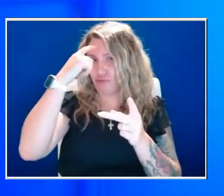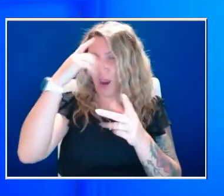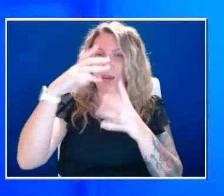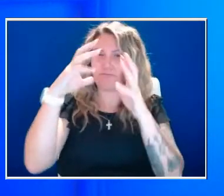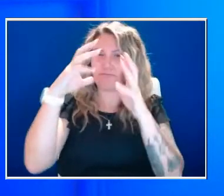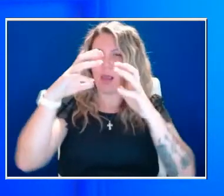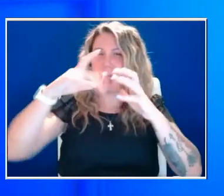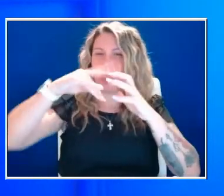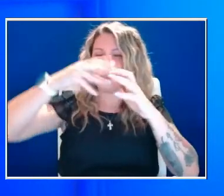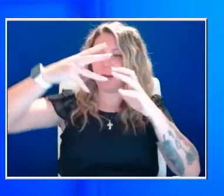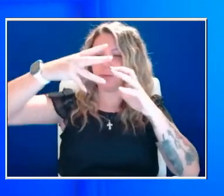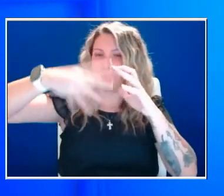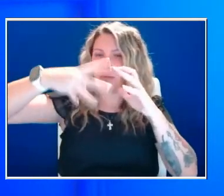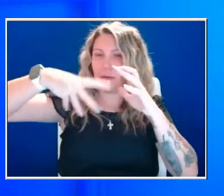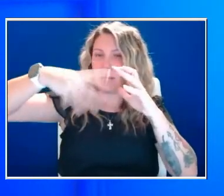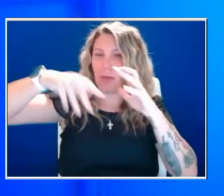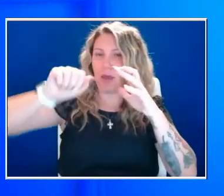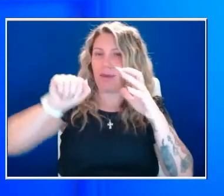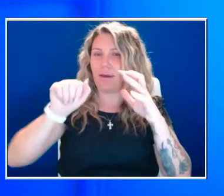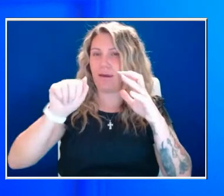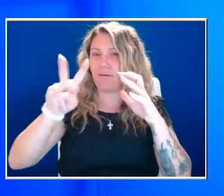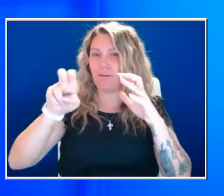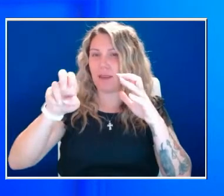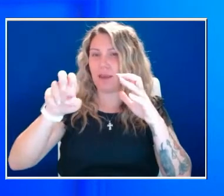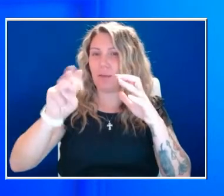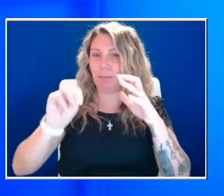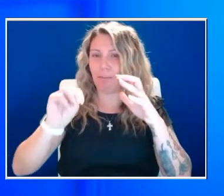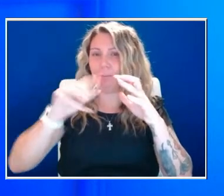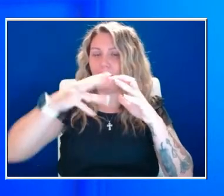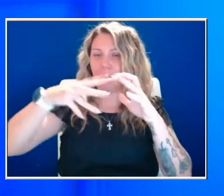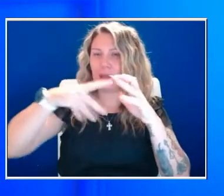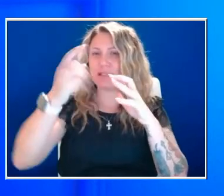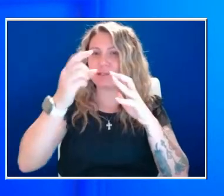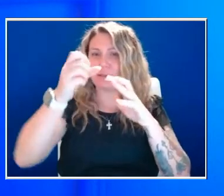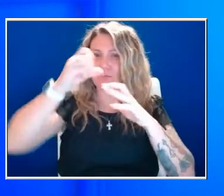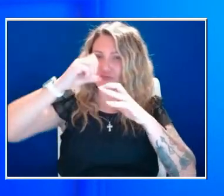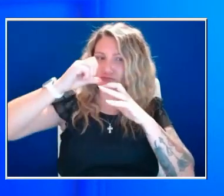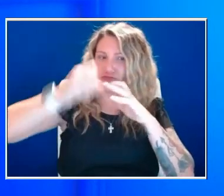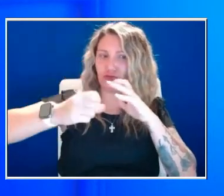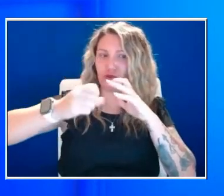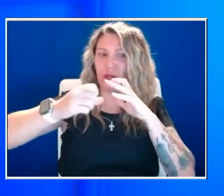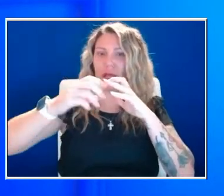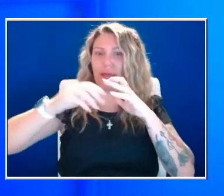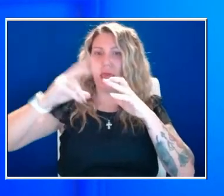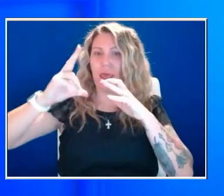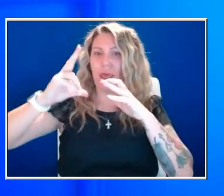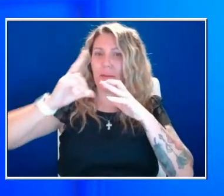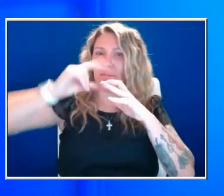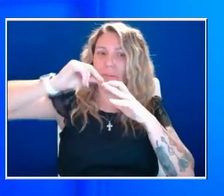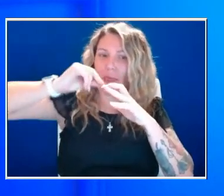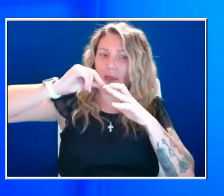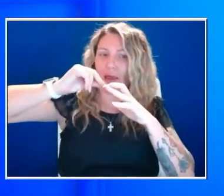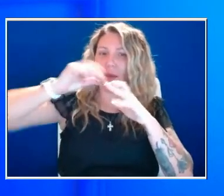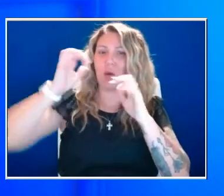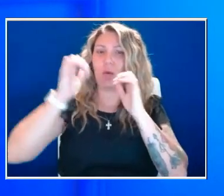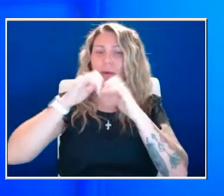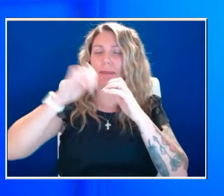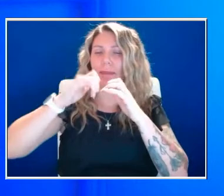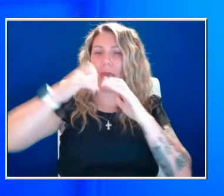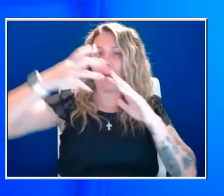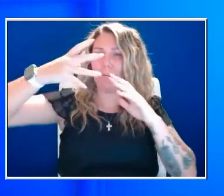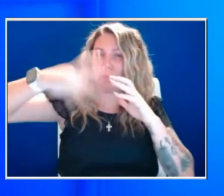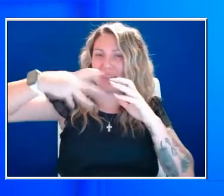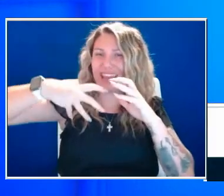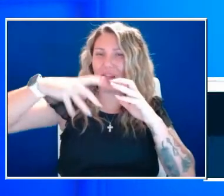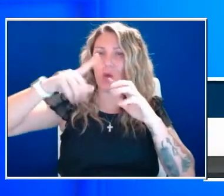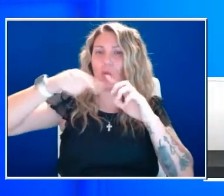AVM. And somebody had done an operation in the past and put a clip on the bleeding spot on the aneurysm, and the